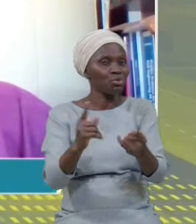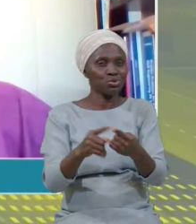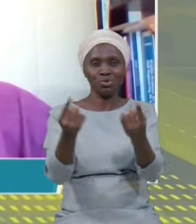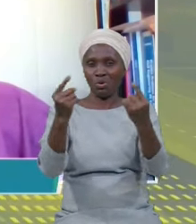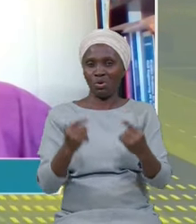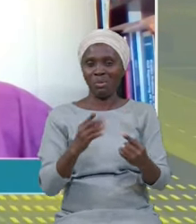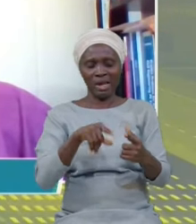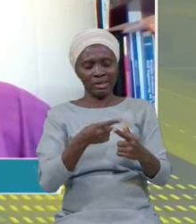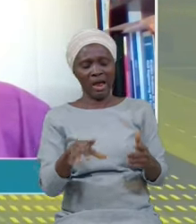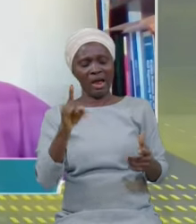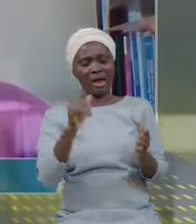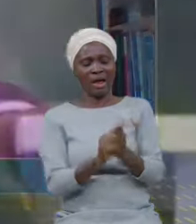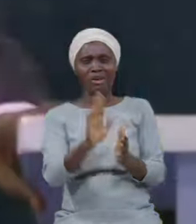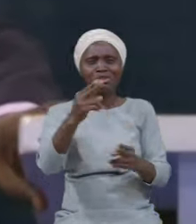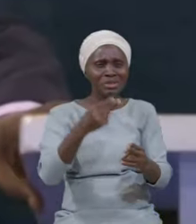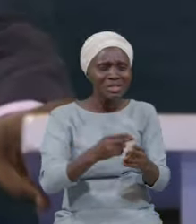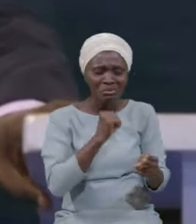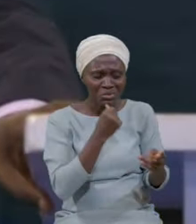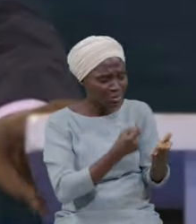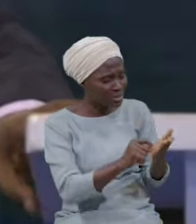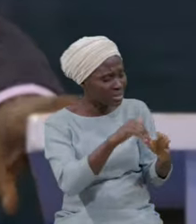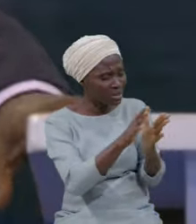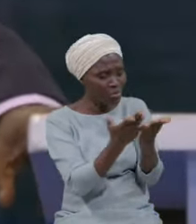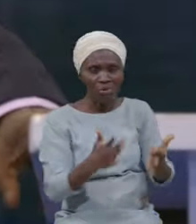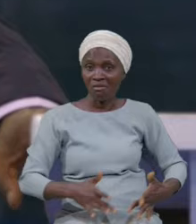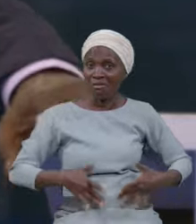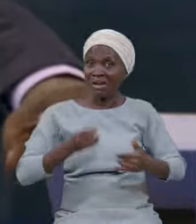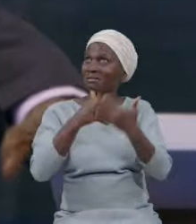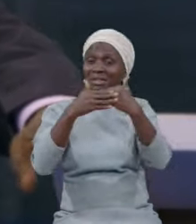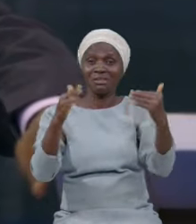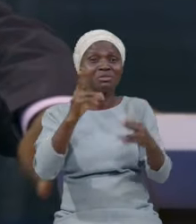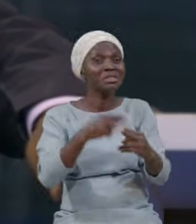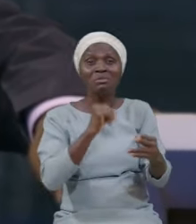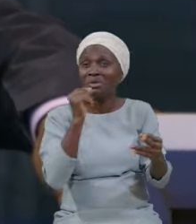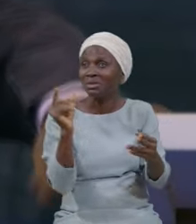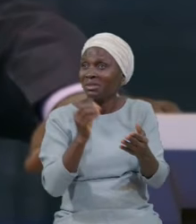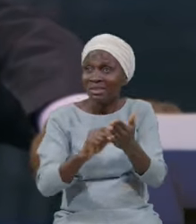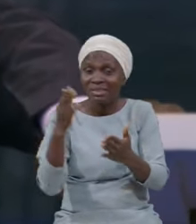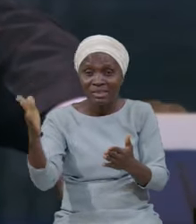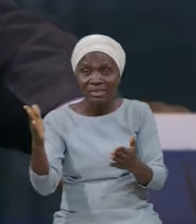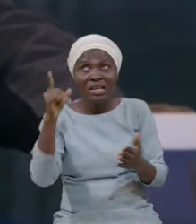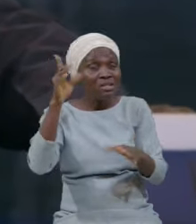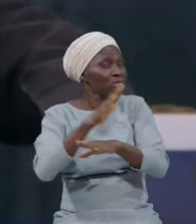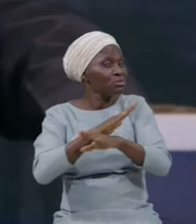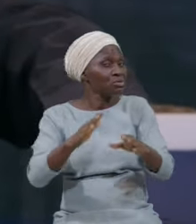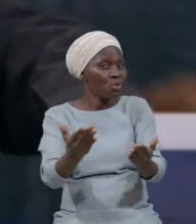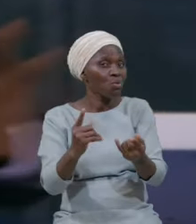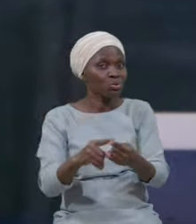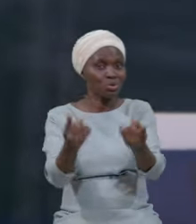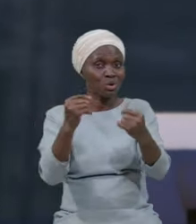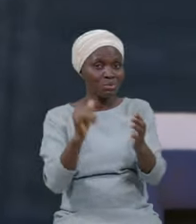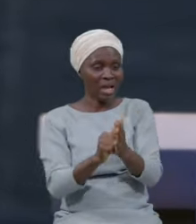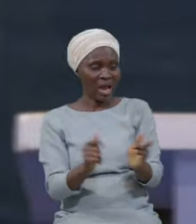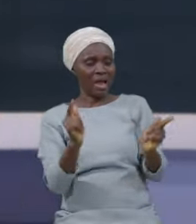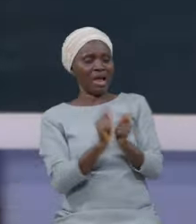in the book of life yet. He doesn't want to come and then you're still swimming in sin and drowning in sin.